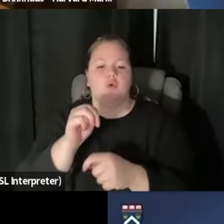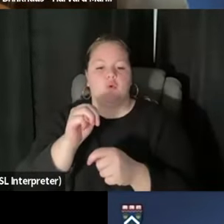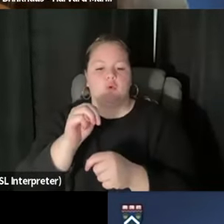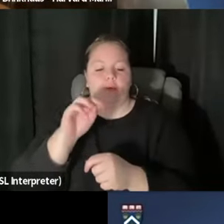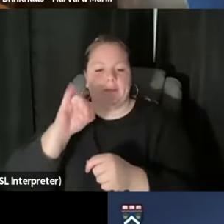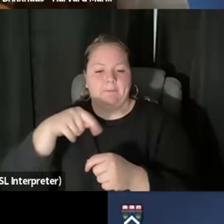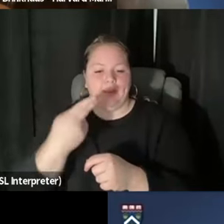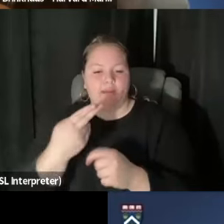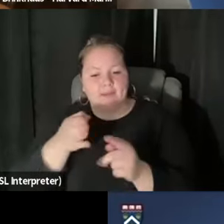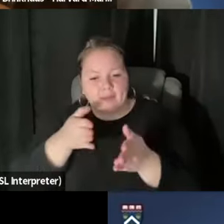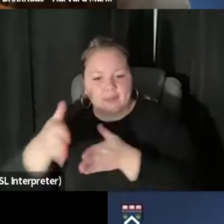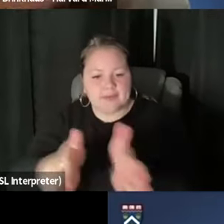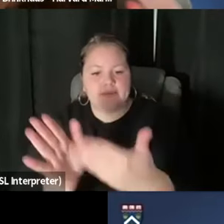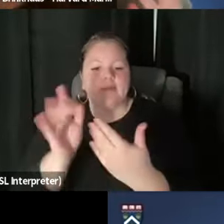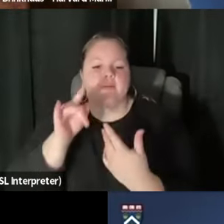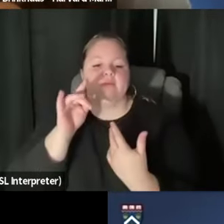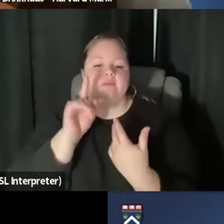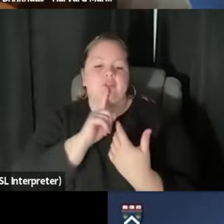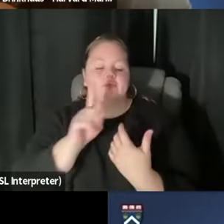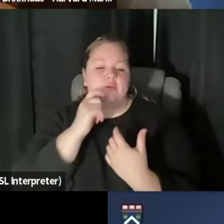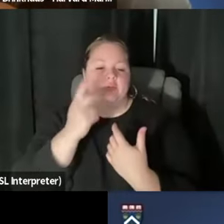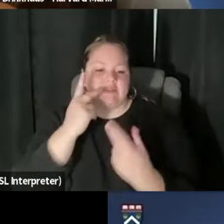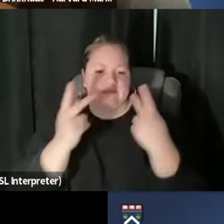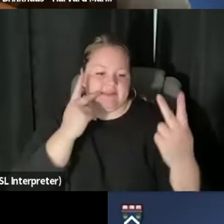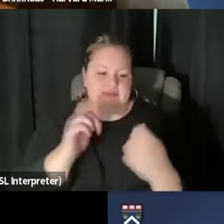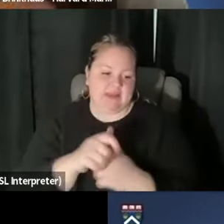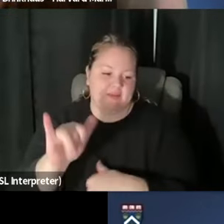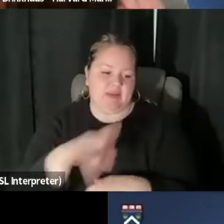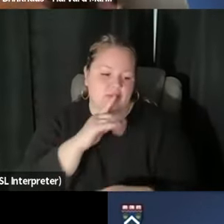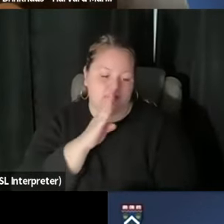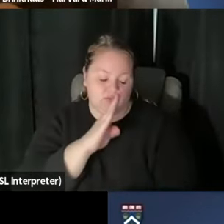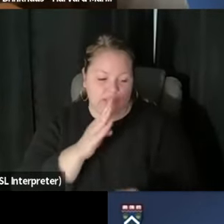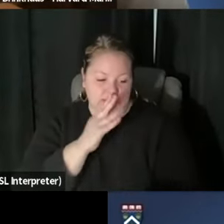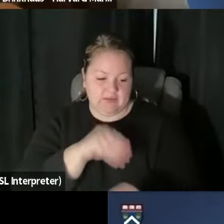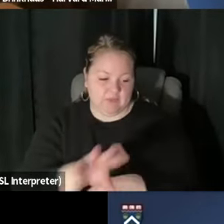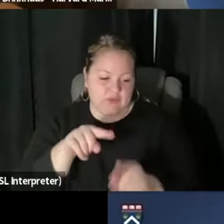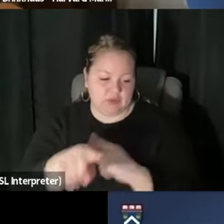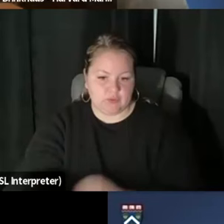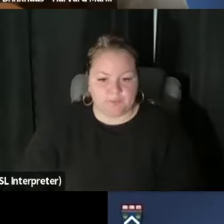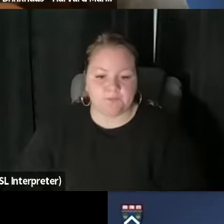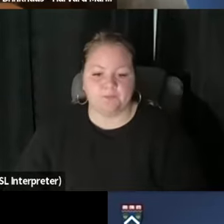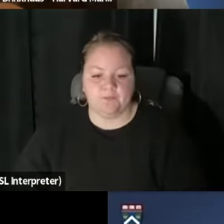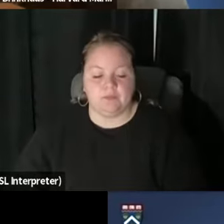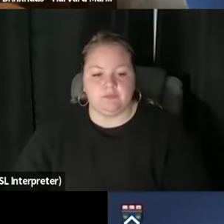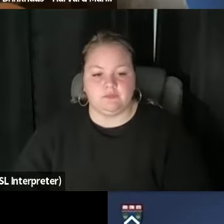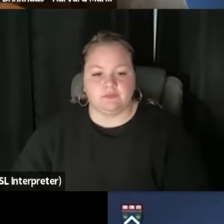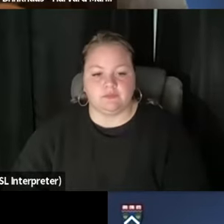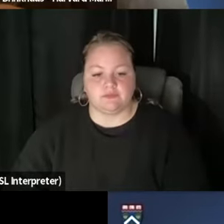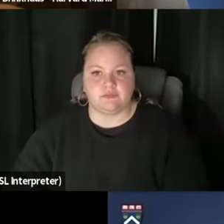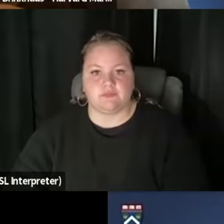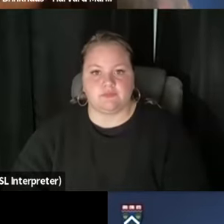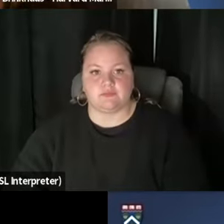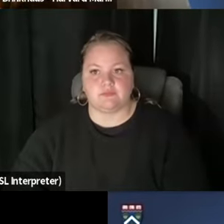of the great benefits of our community here. And so we've gotten a couple questions in the chat about opportunities to learn and connect outside of the